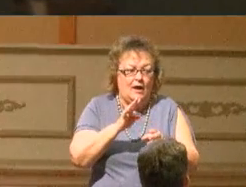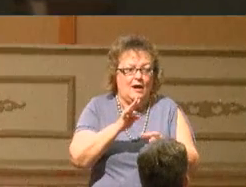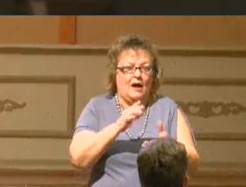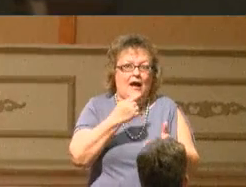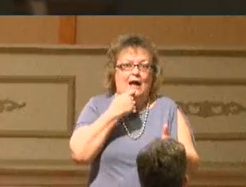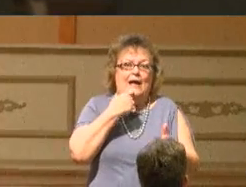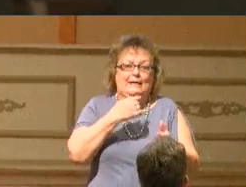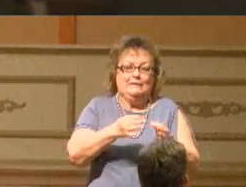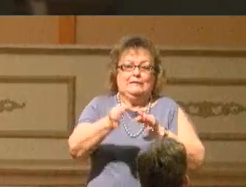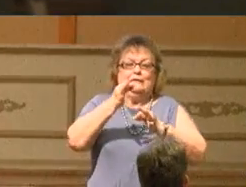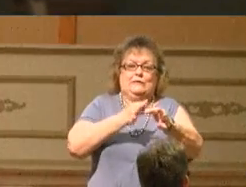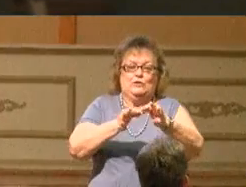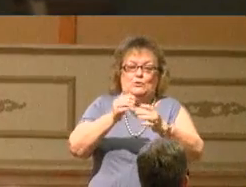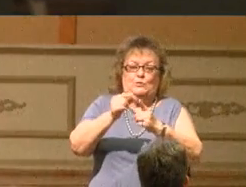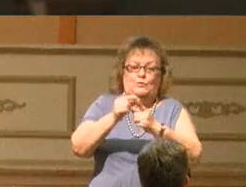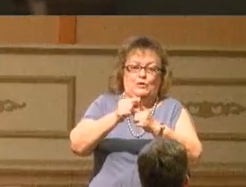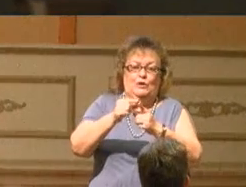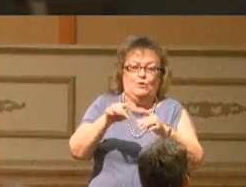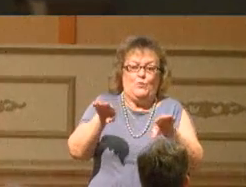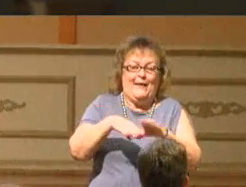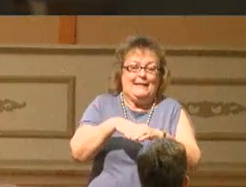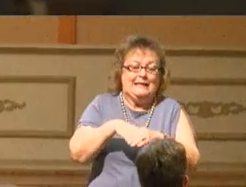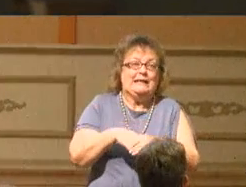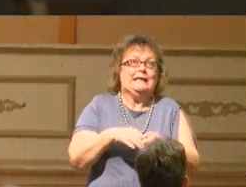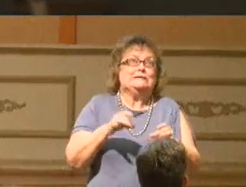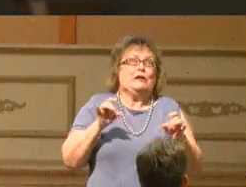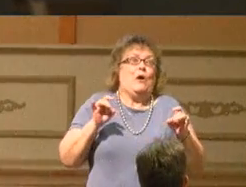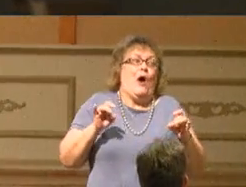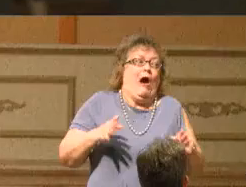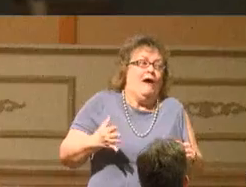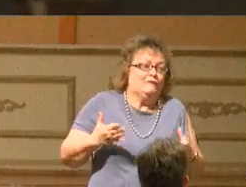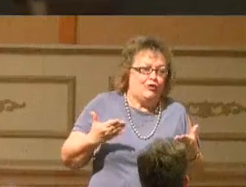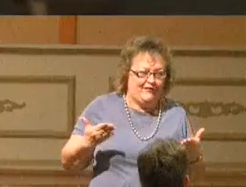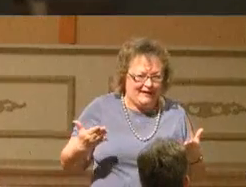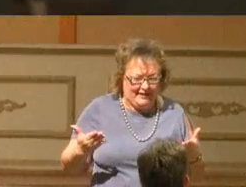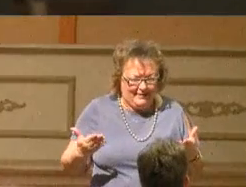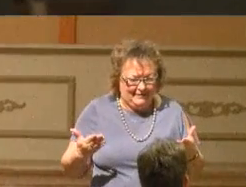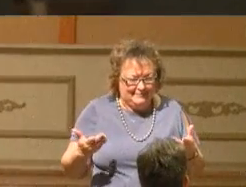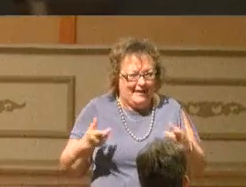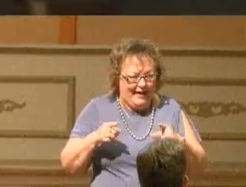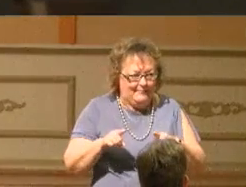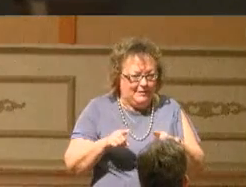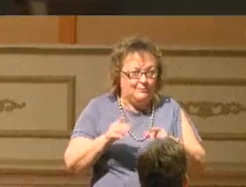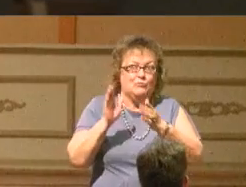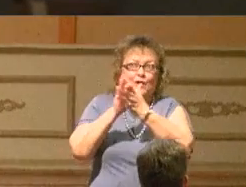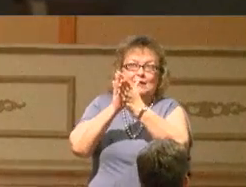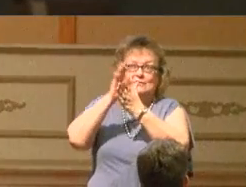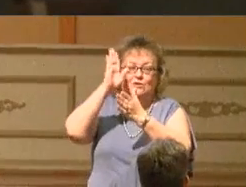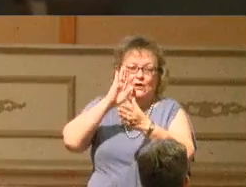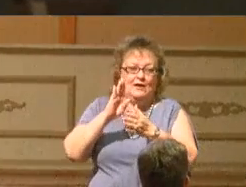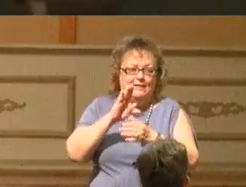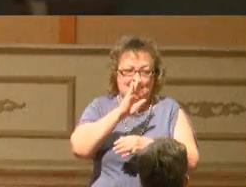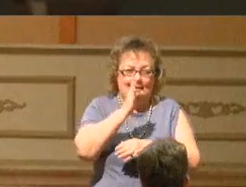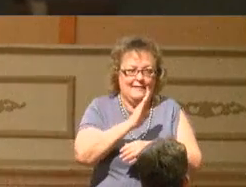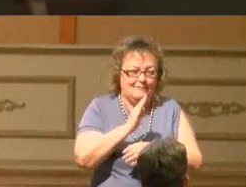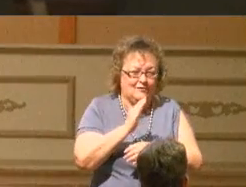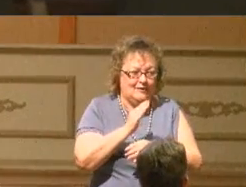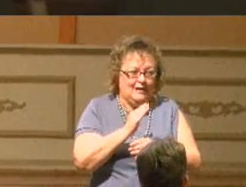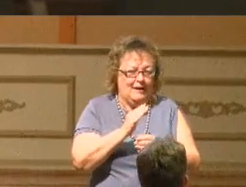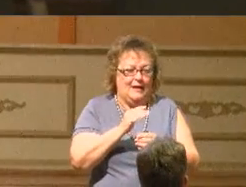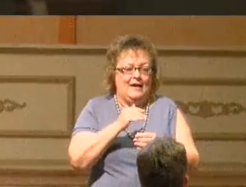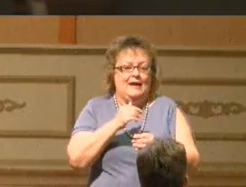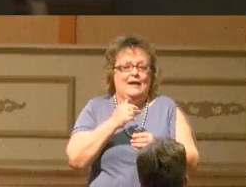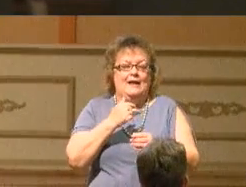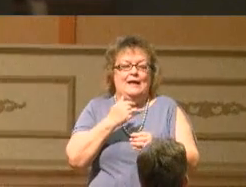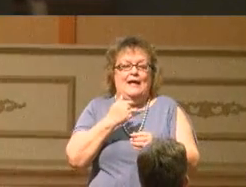put in a place wedding. It's terrible. It's an awful thing. And praise God, it's never really come all the way